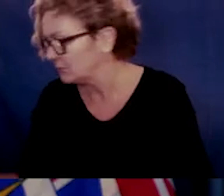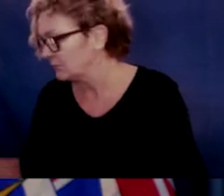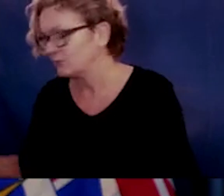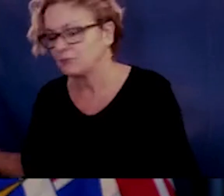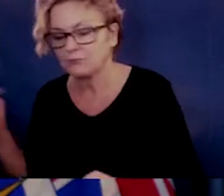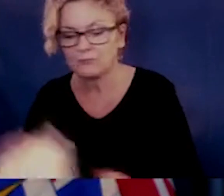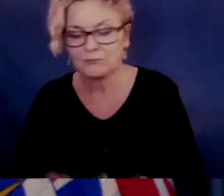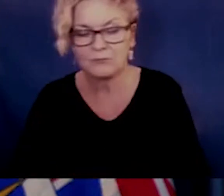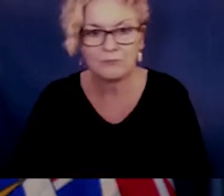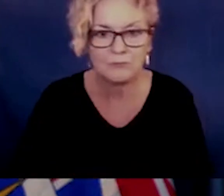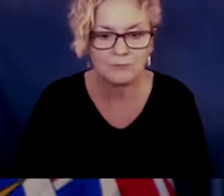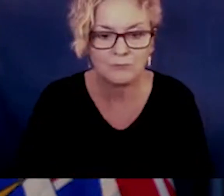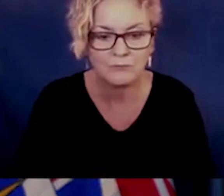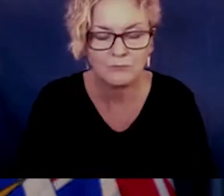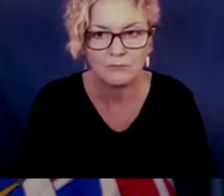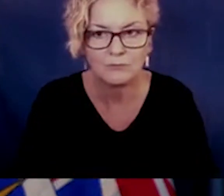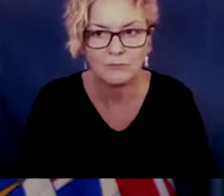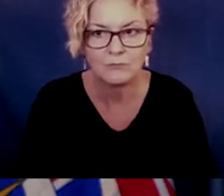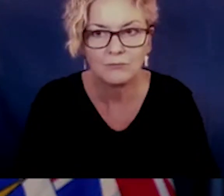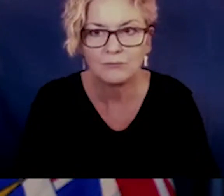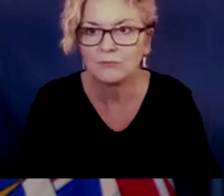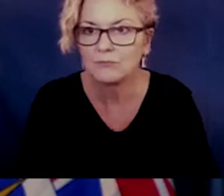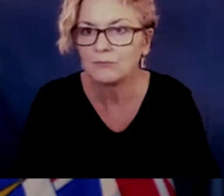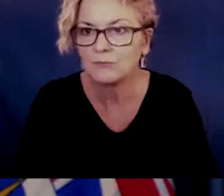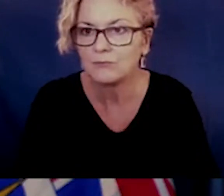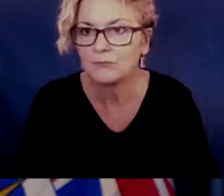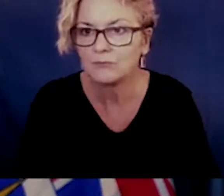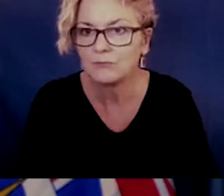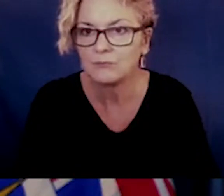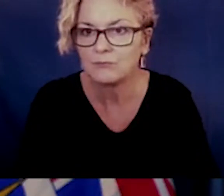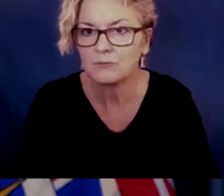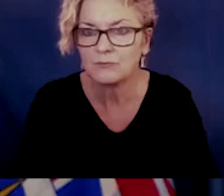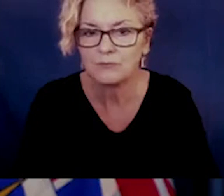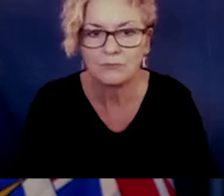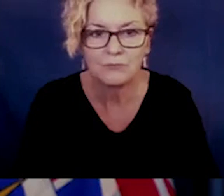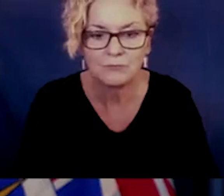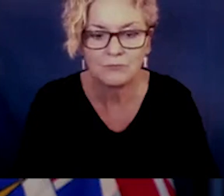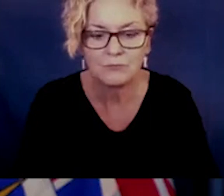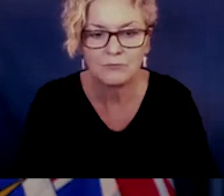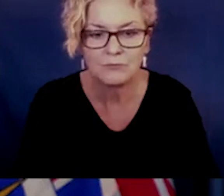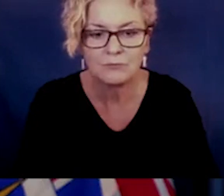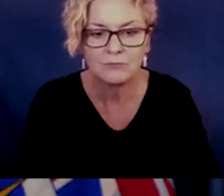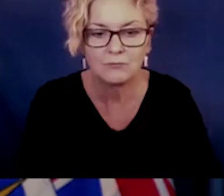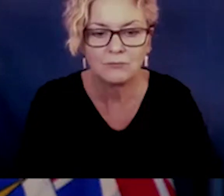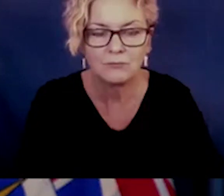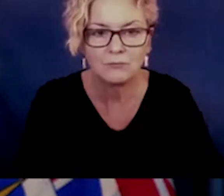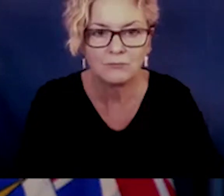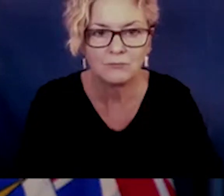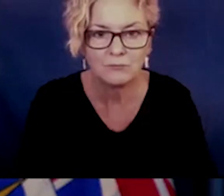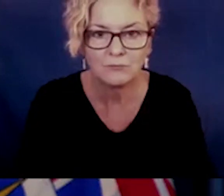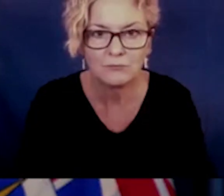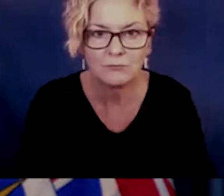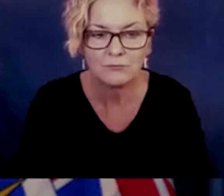been seeing quite a bit of transmission in some gyms around the province. Since we've reopened, the COVID